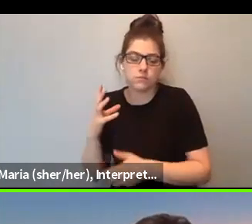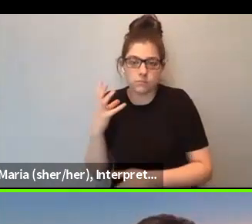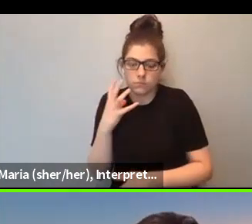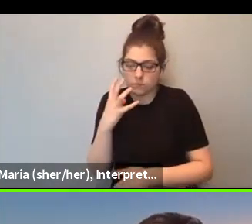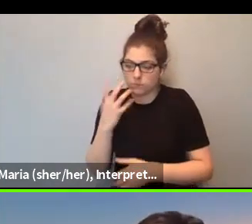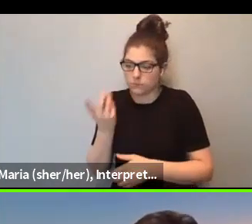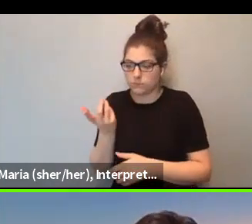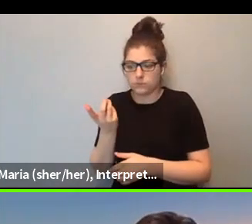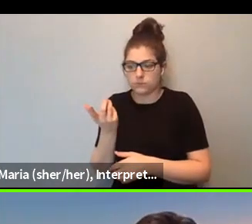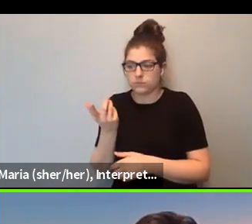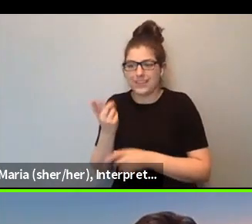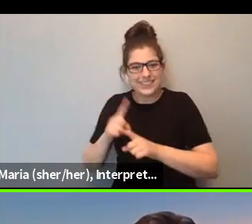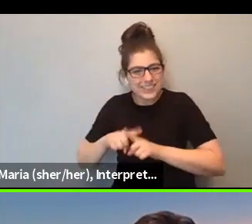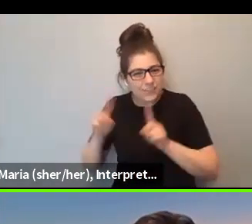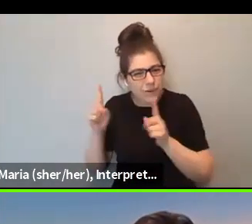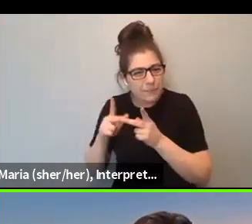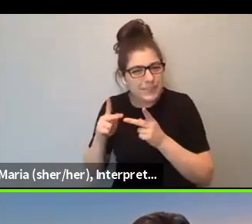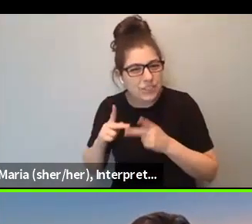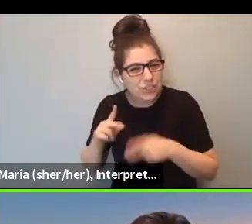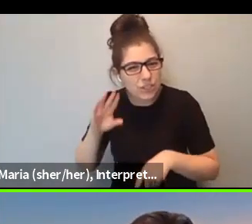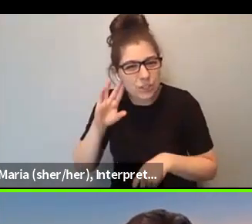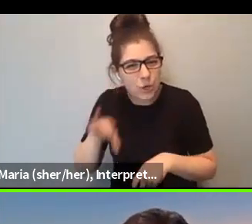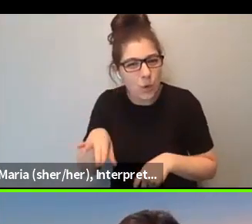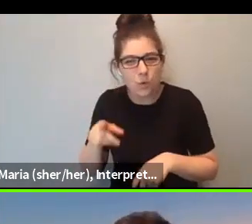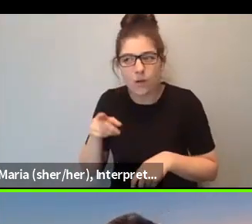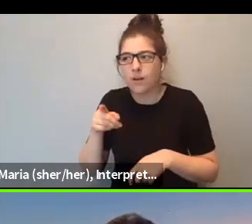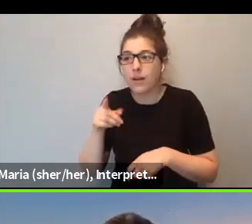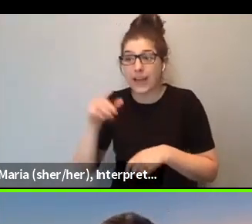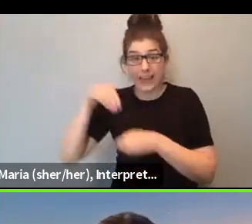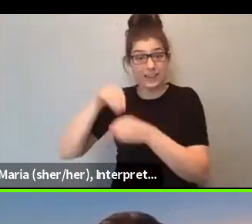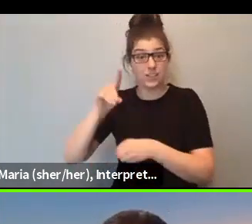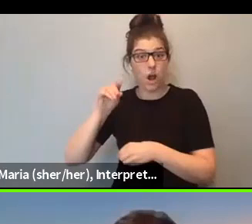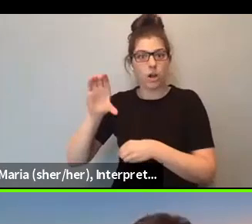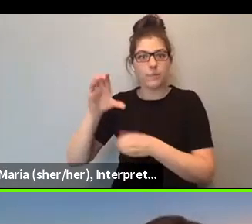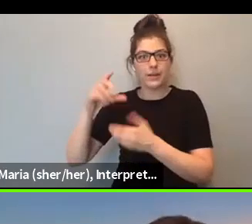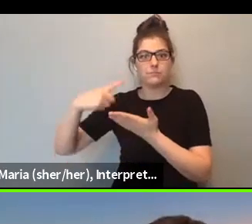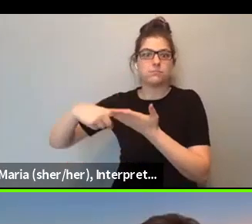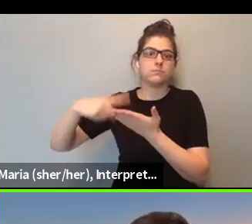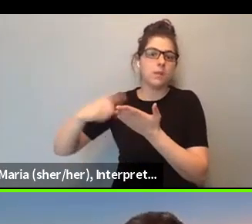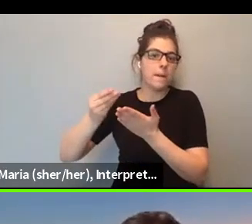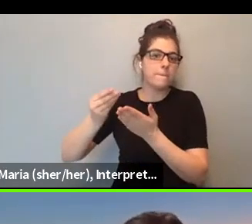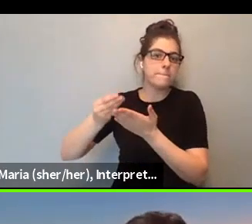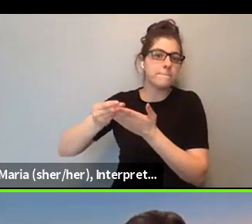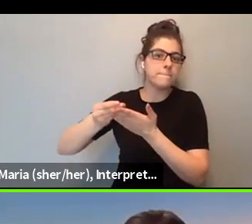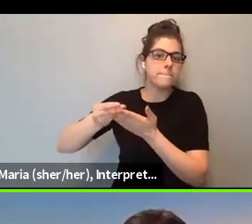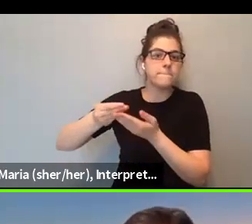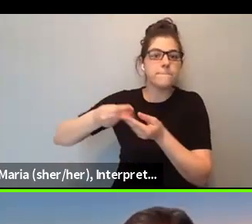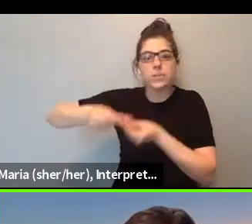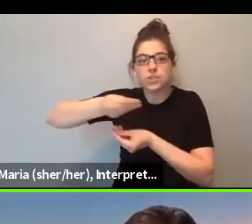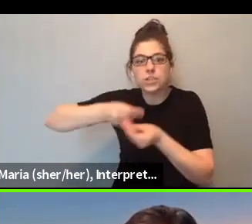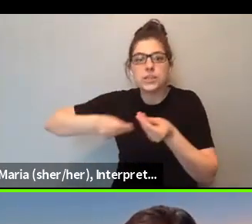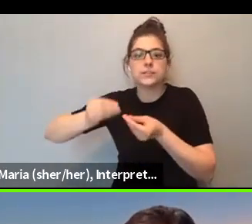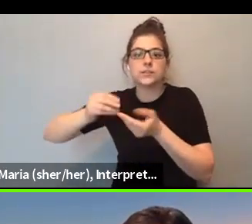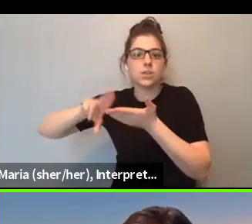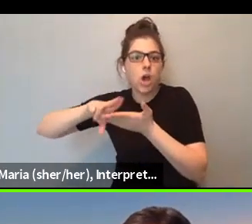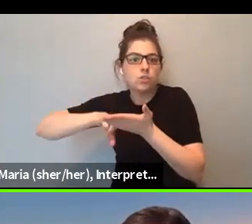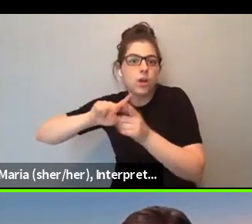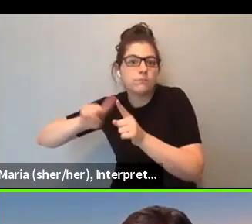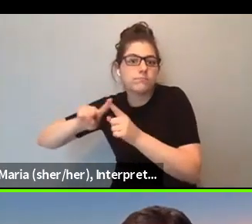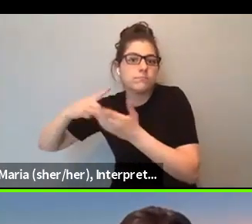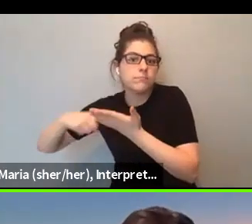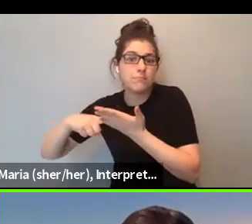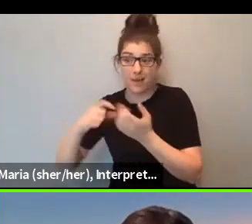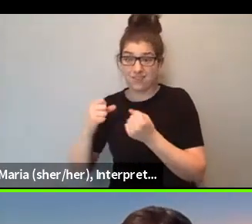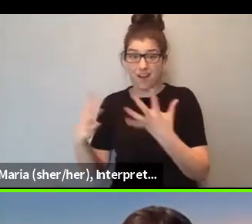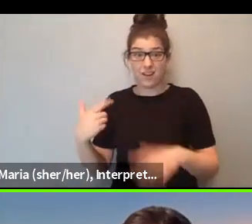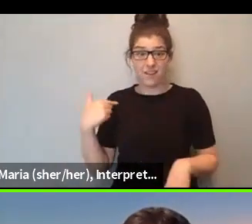are in such a different position. You know, even in the document, there's like discussion of budgets, there's contracts, blah, blah, blah. And I think a lot of the people in this field, at least in